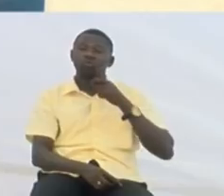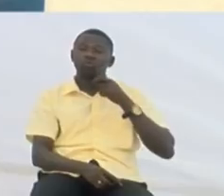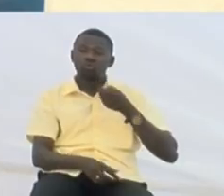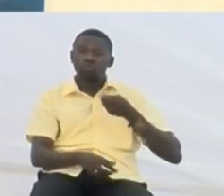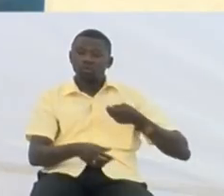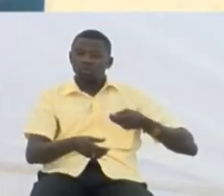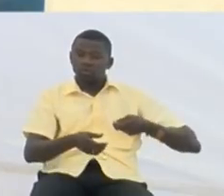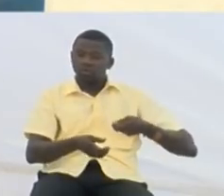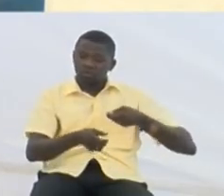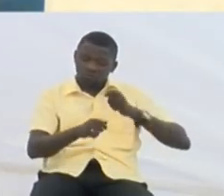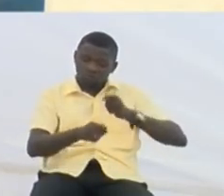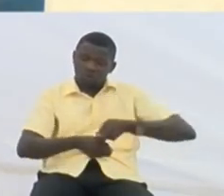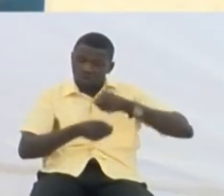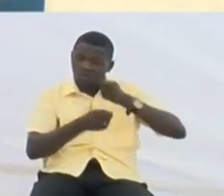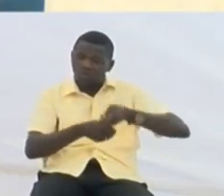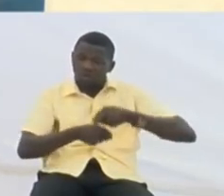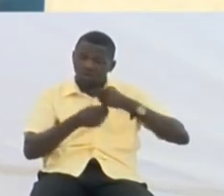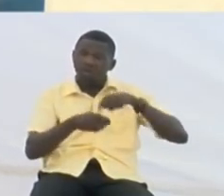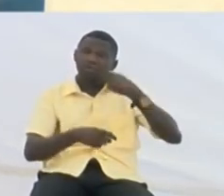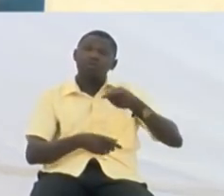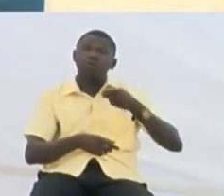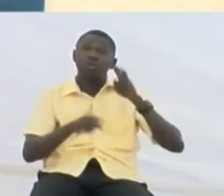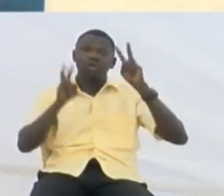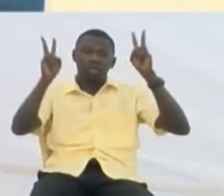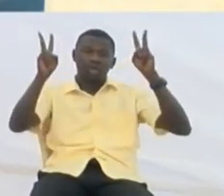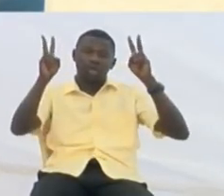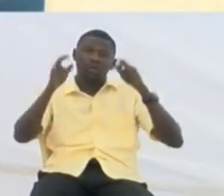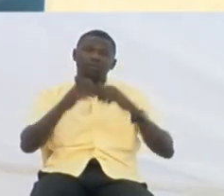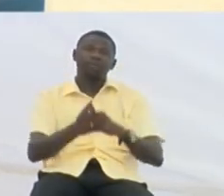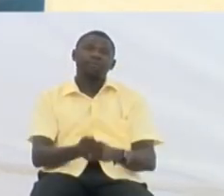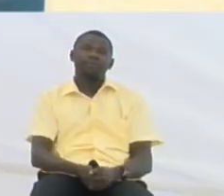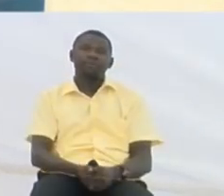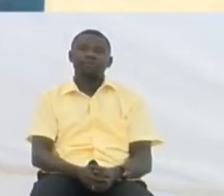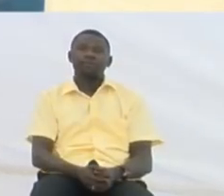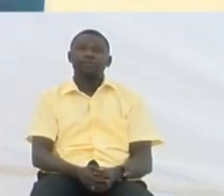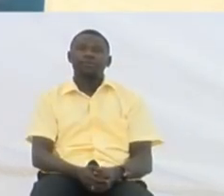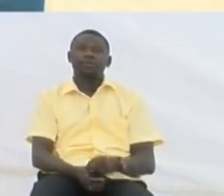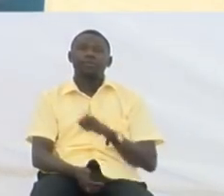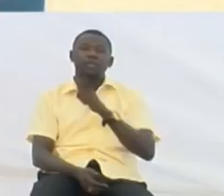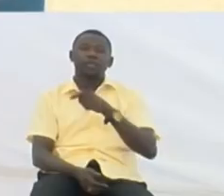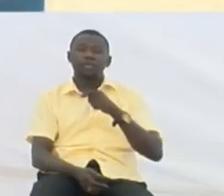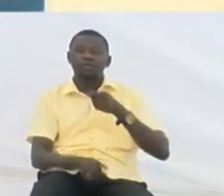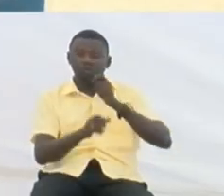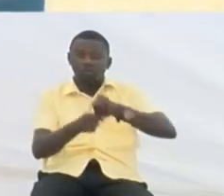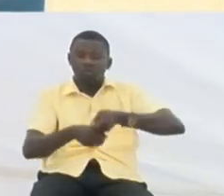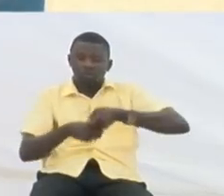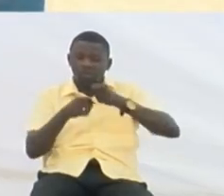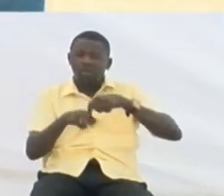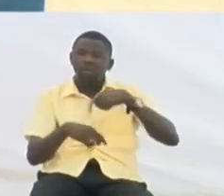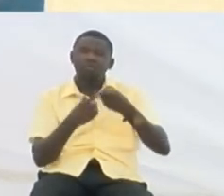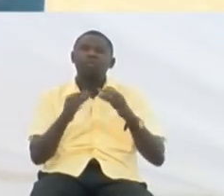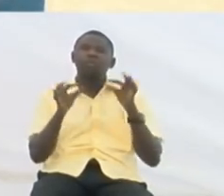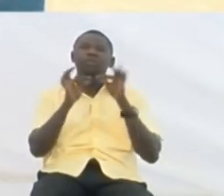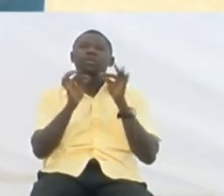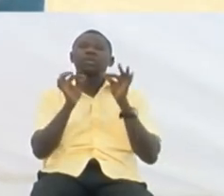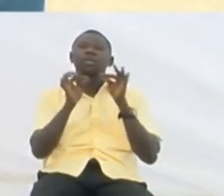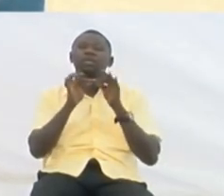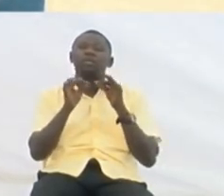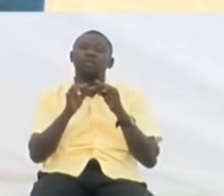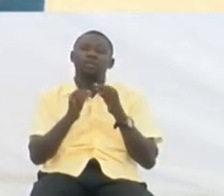That time we used to plow for Yaya Jame. We used to